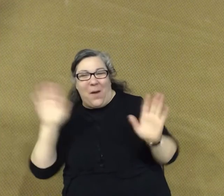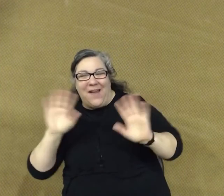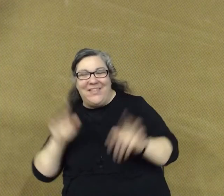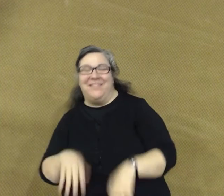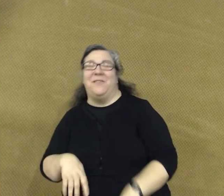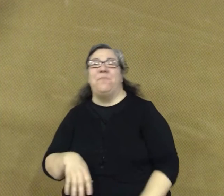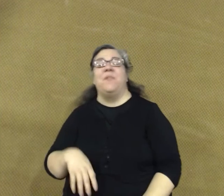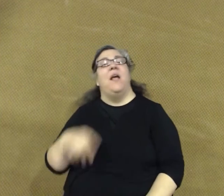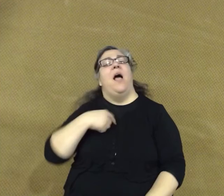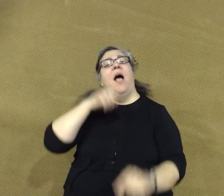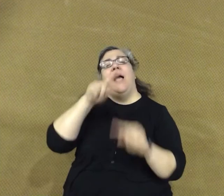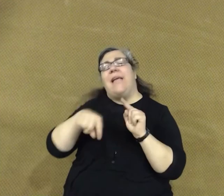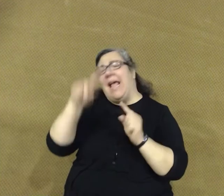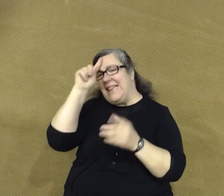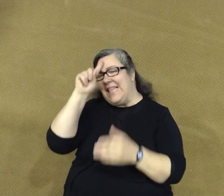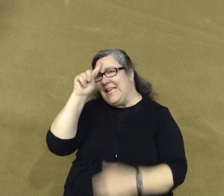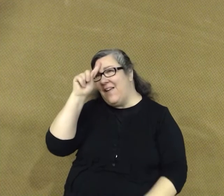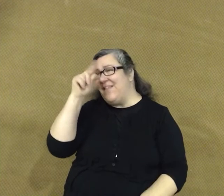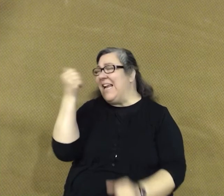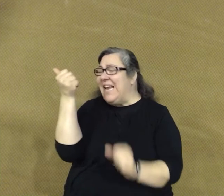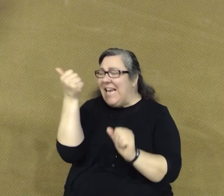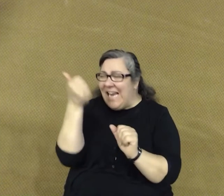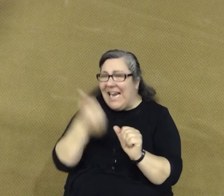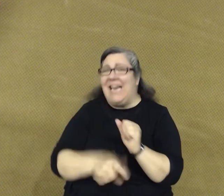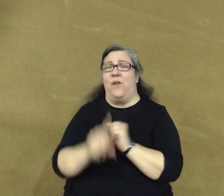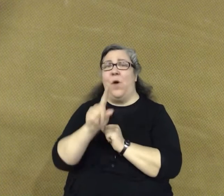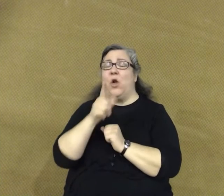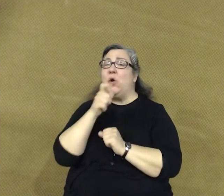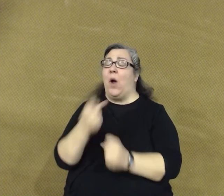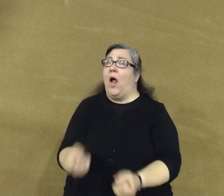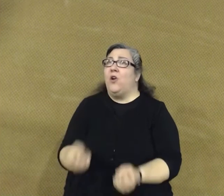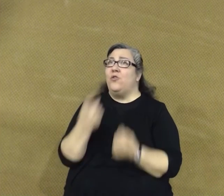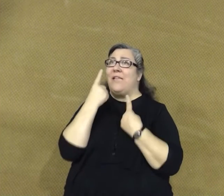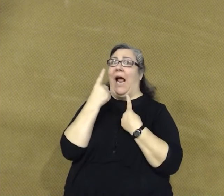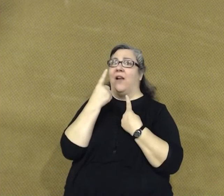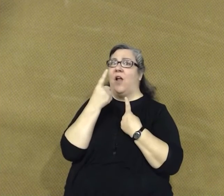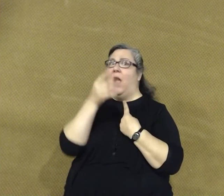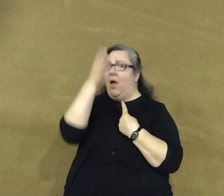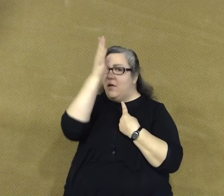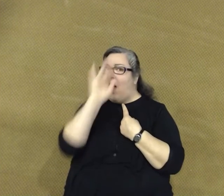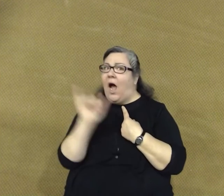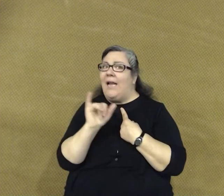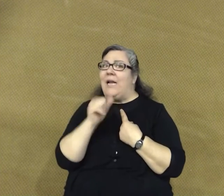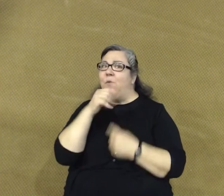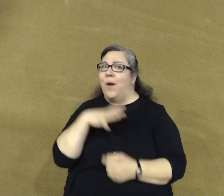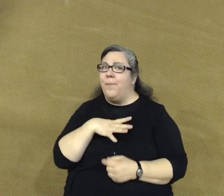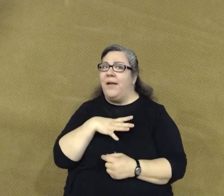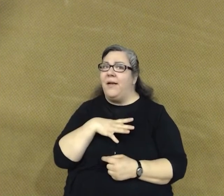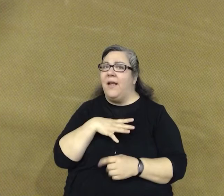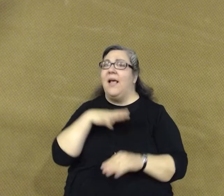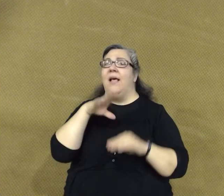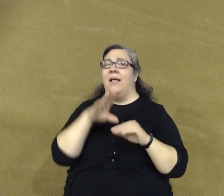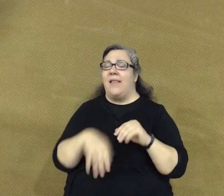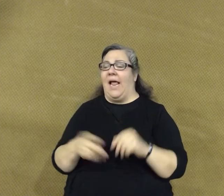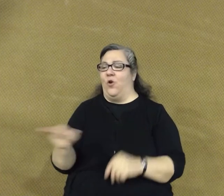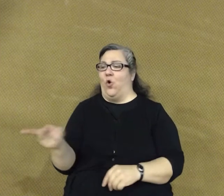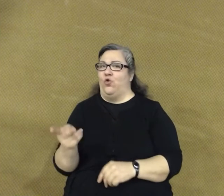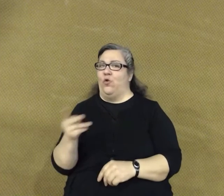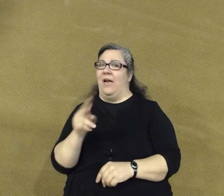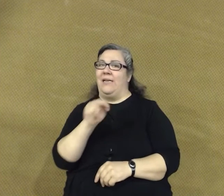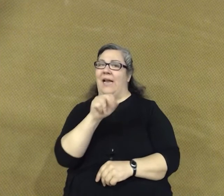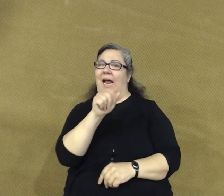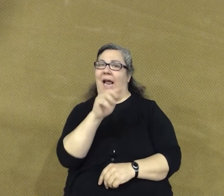I can't think of anybody that understands good, godly women than this couple, Nate and Mary